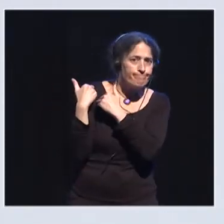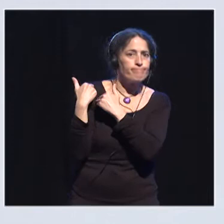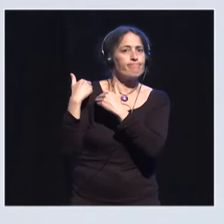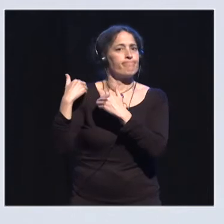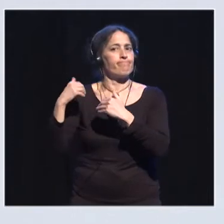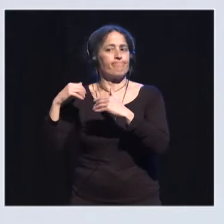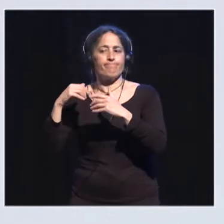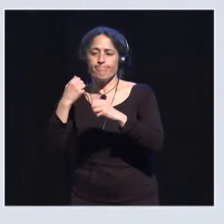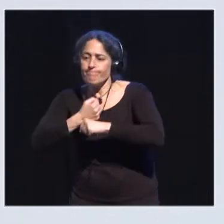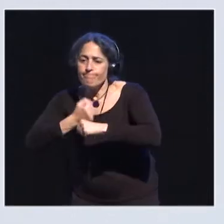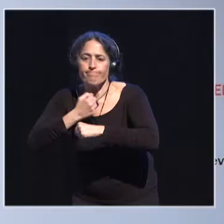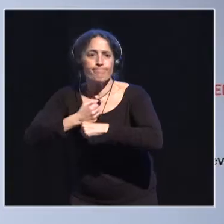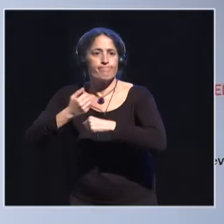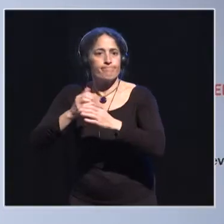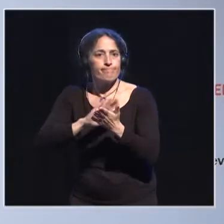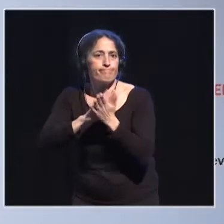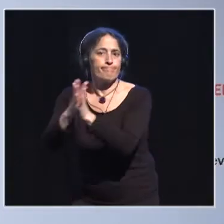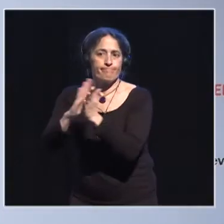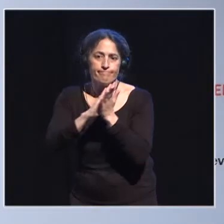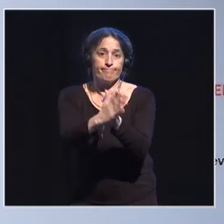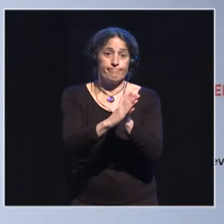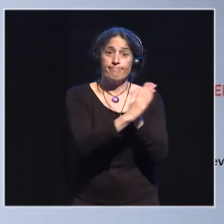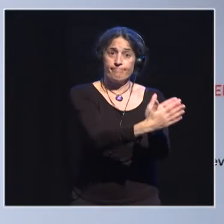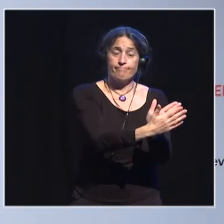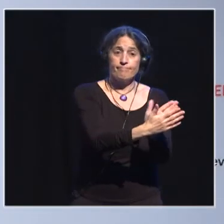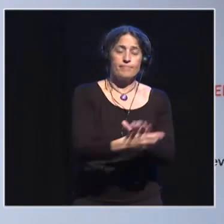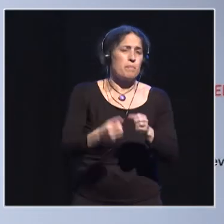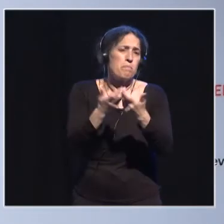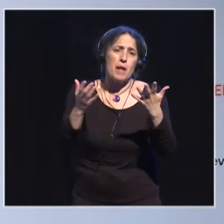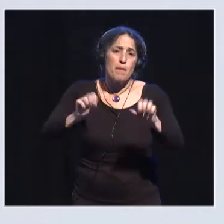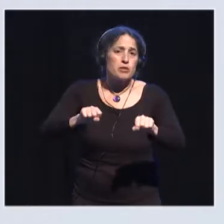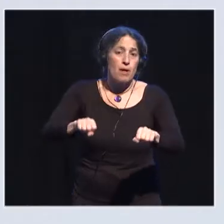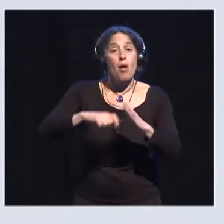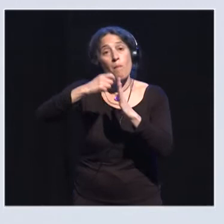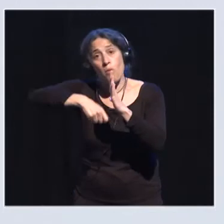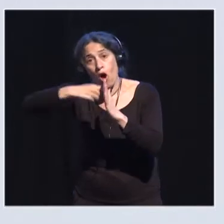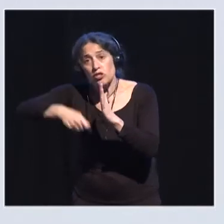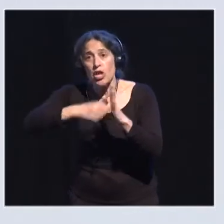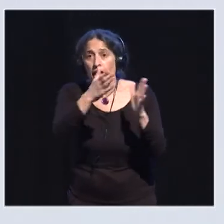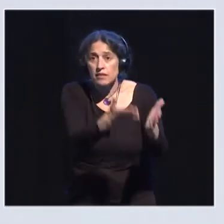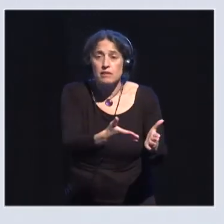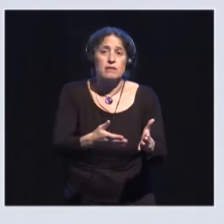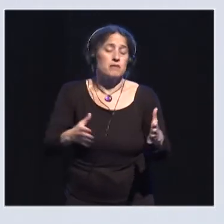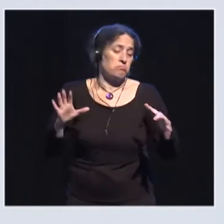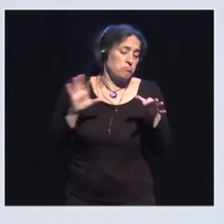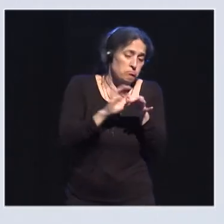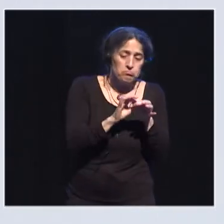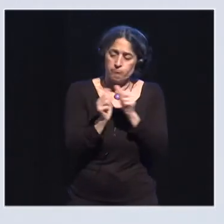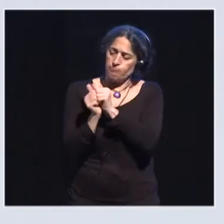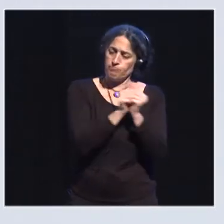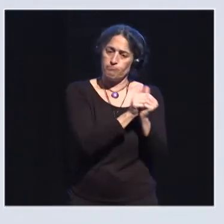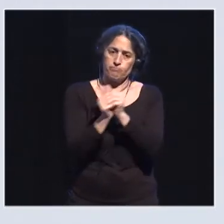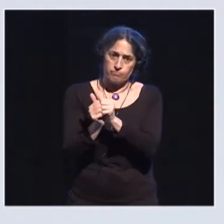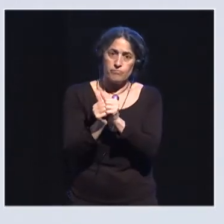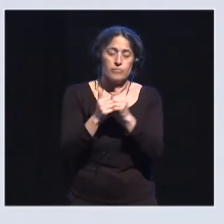digital developments for public-private partnership projects. There is a part